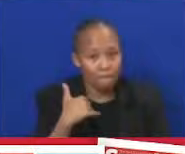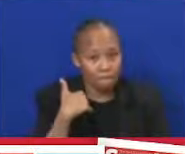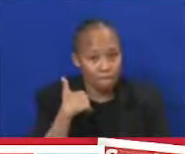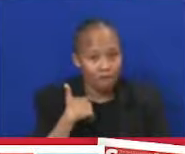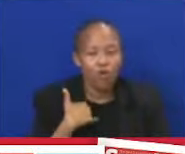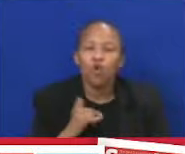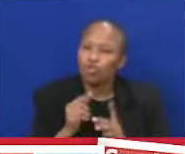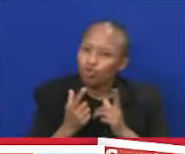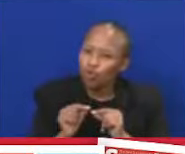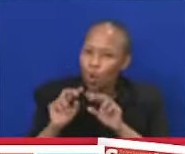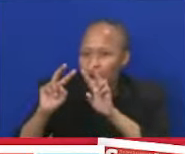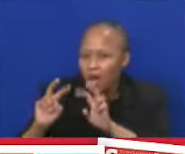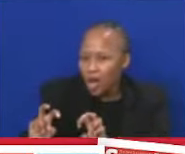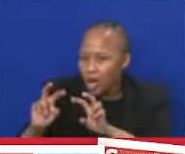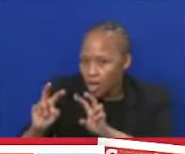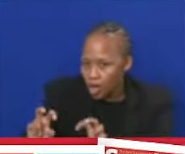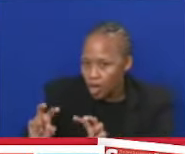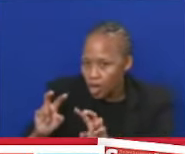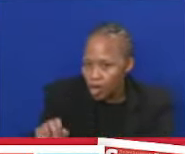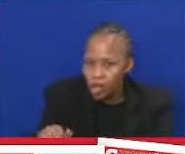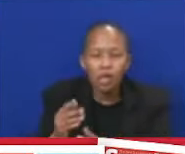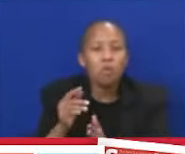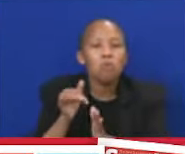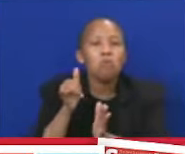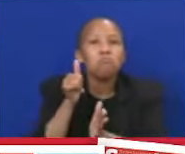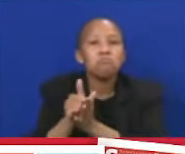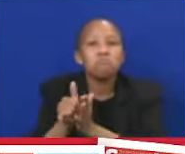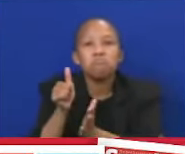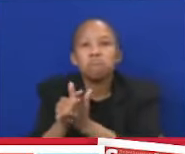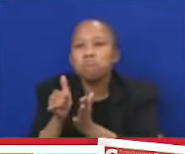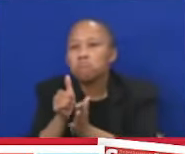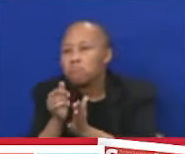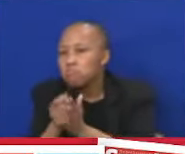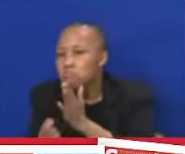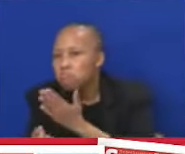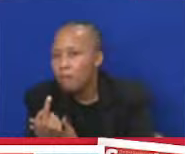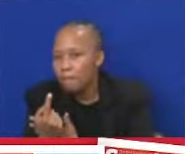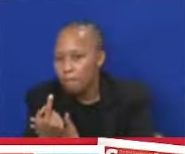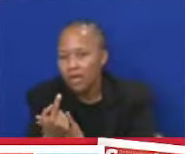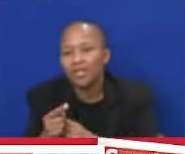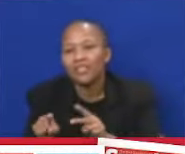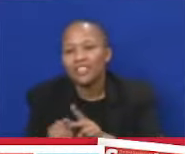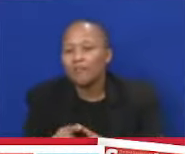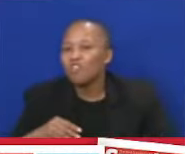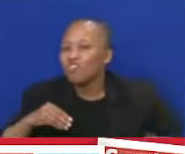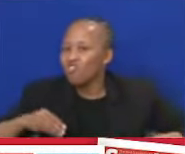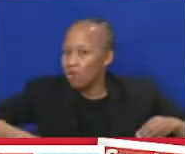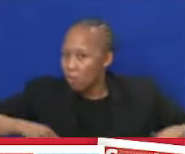murders and fraud and corruption cases at UFH.